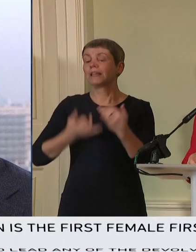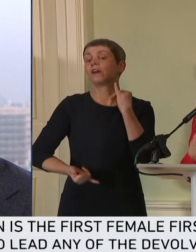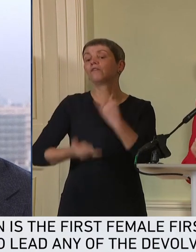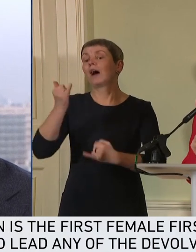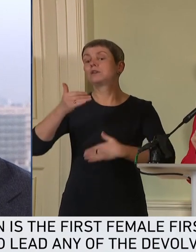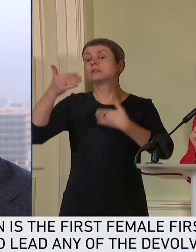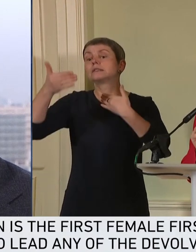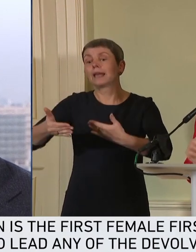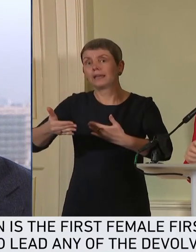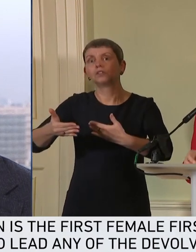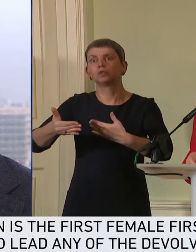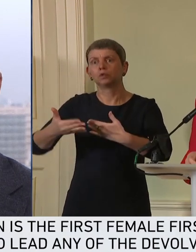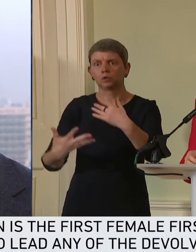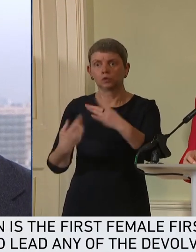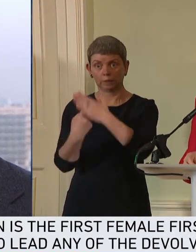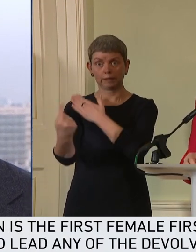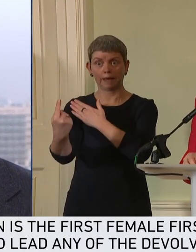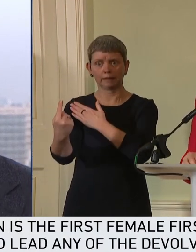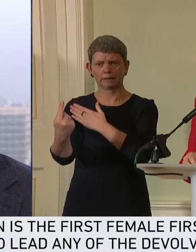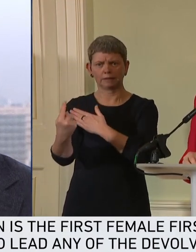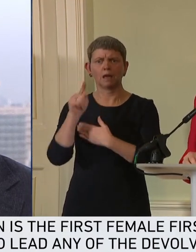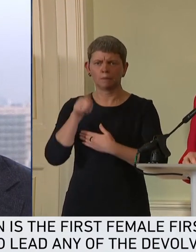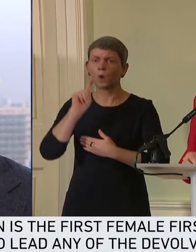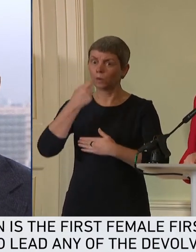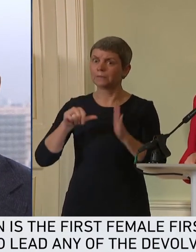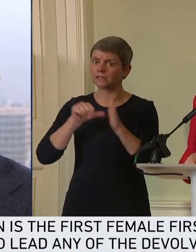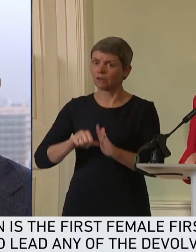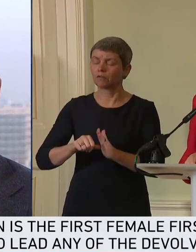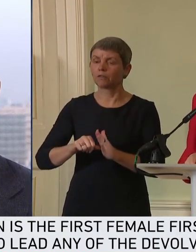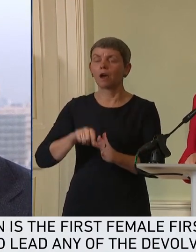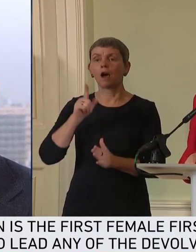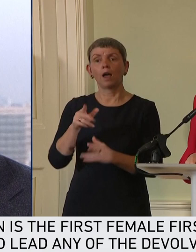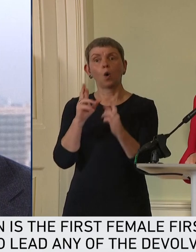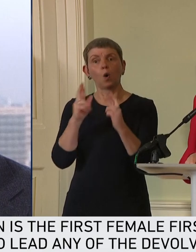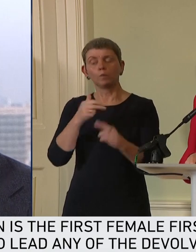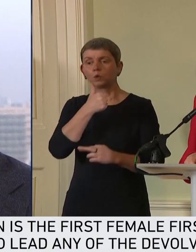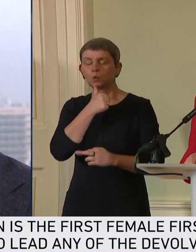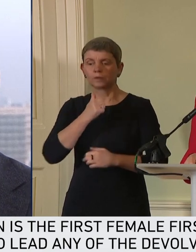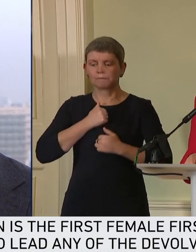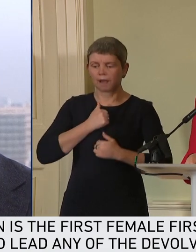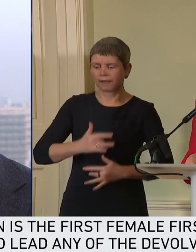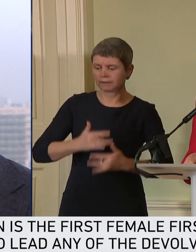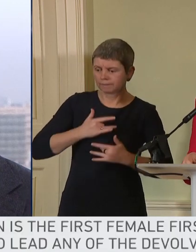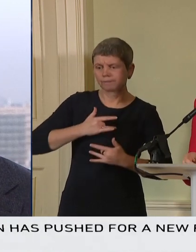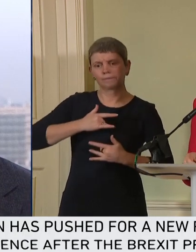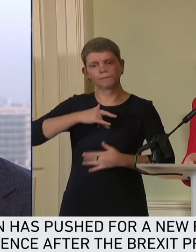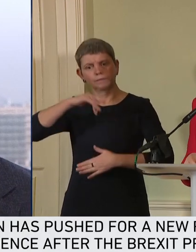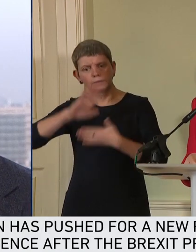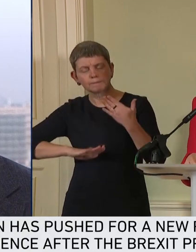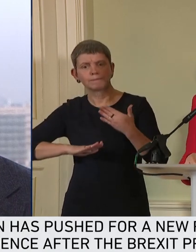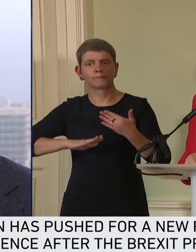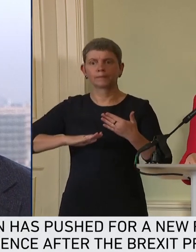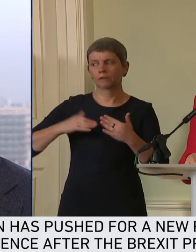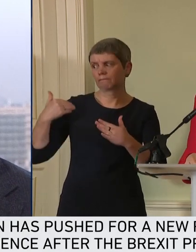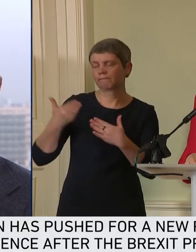herself recently. The first of those is, is carrying on right for me? And the second of them is, is me